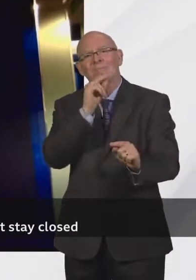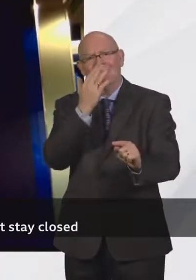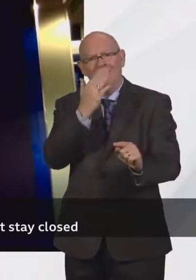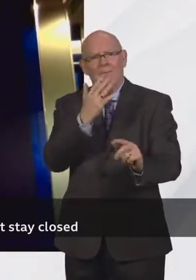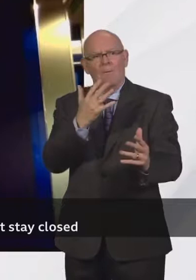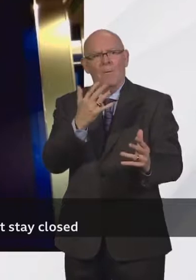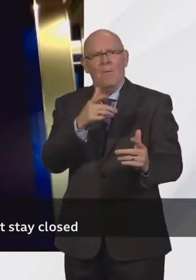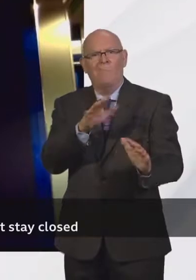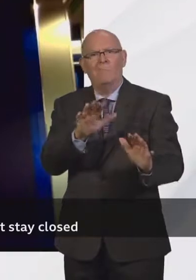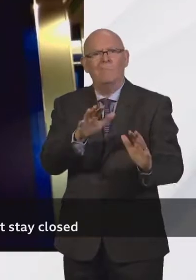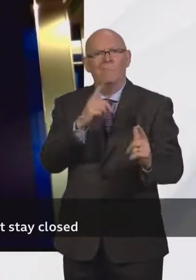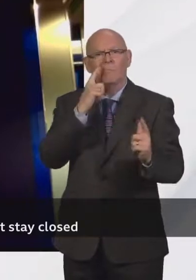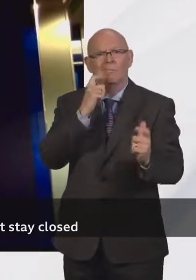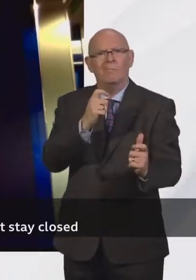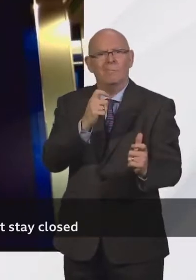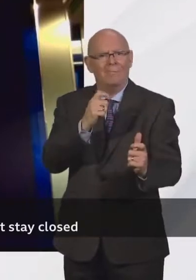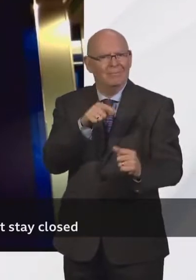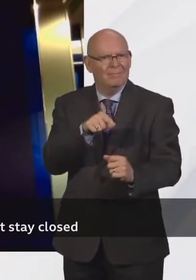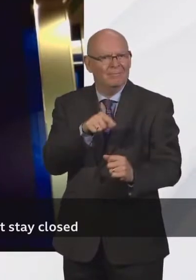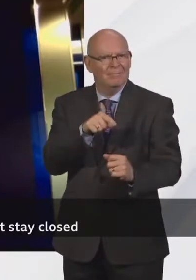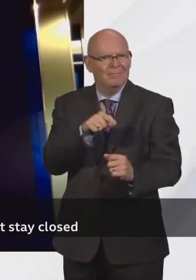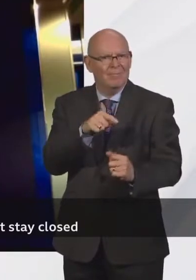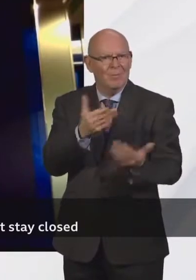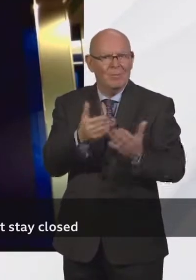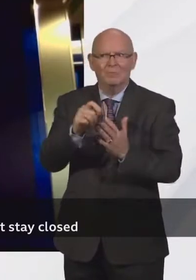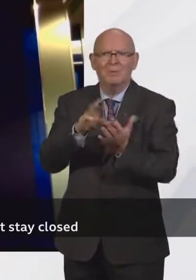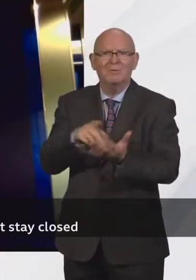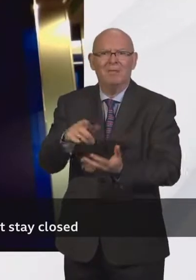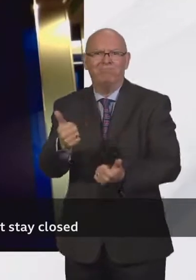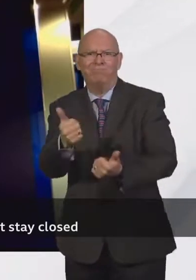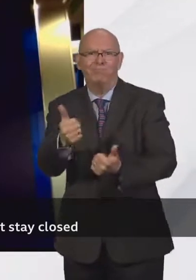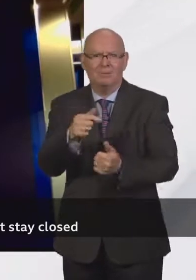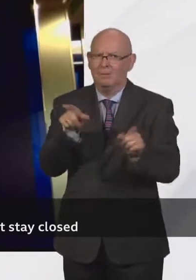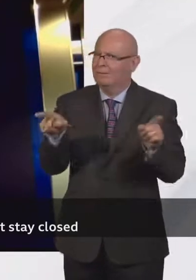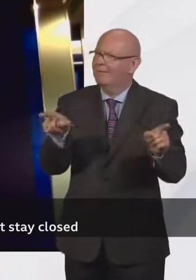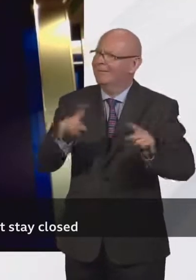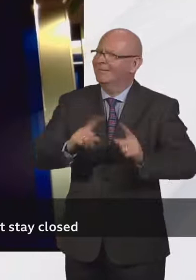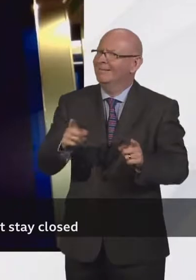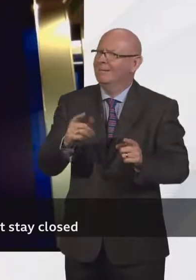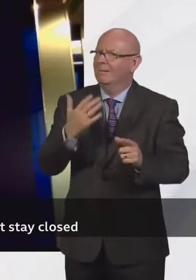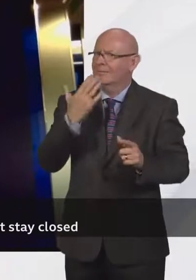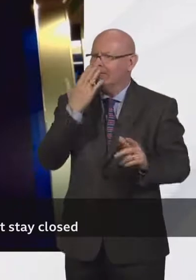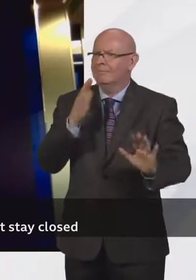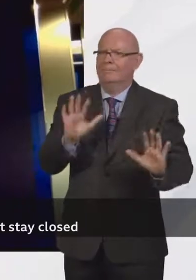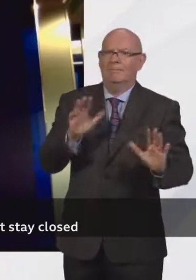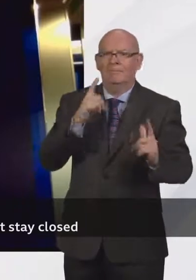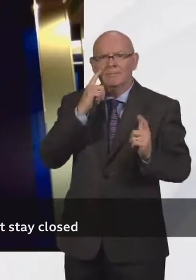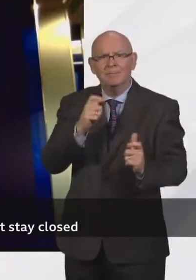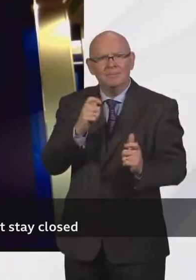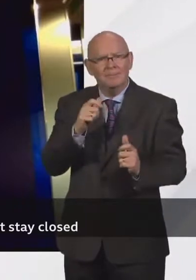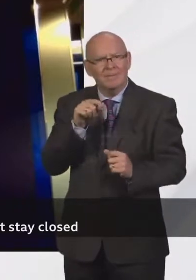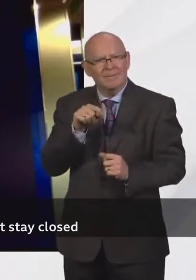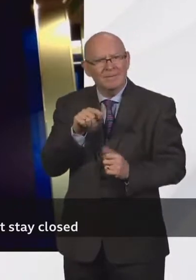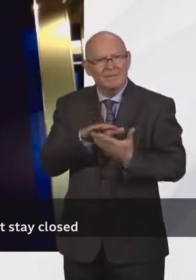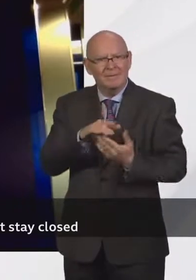personally support the whole package, including the 2 metre thing, the 2 metre rule change? And did SAGE officially,